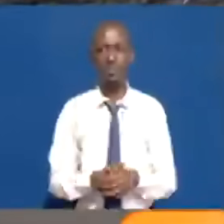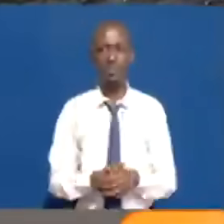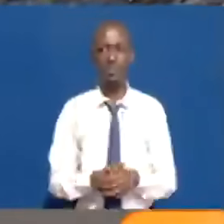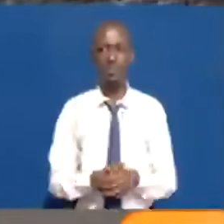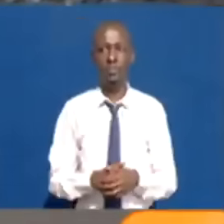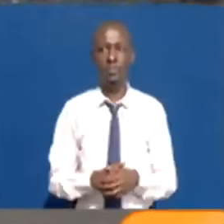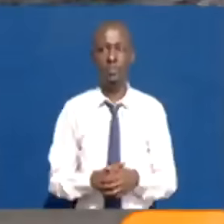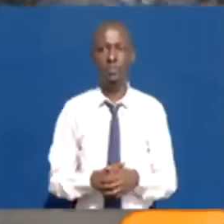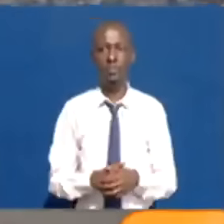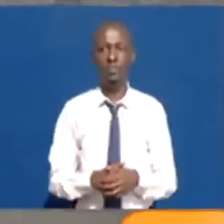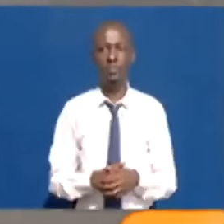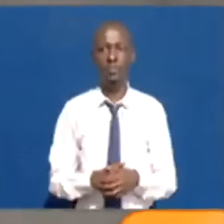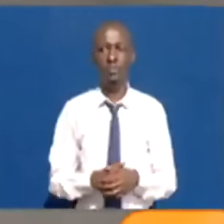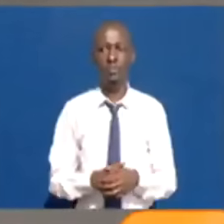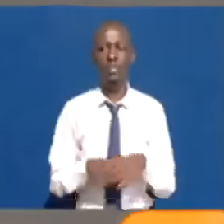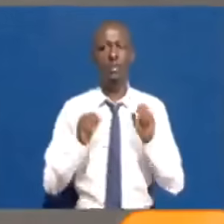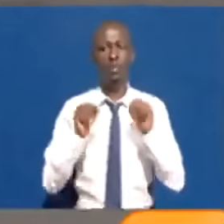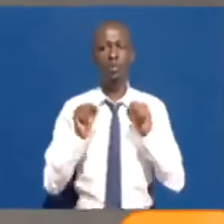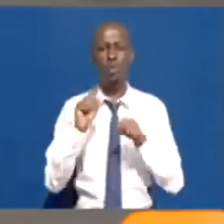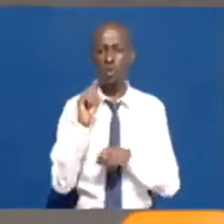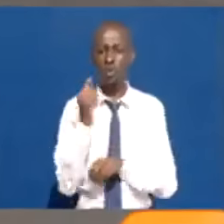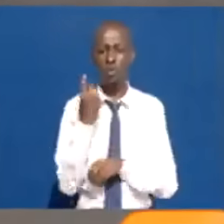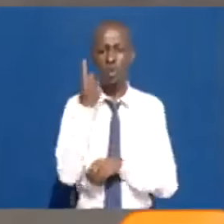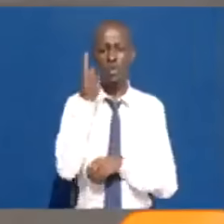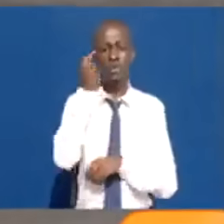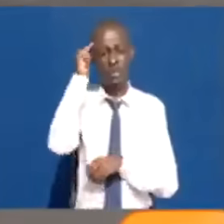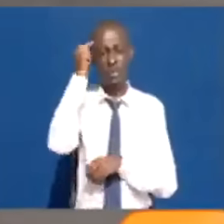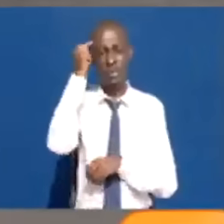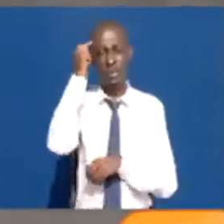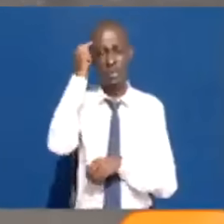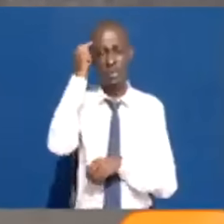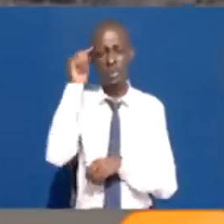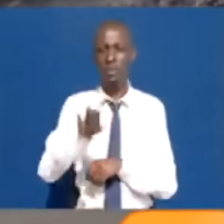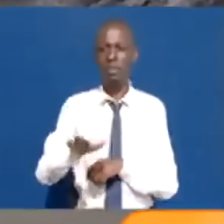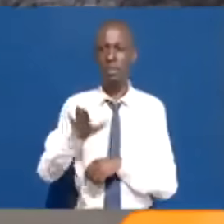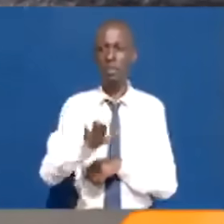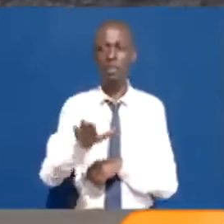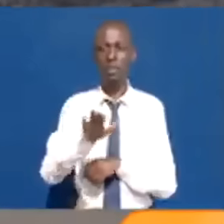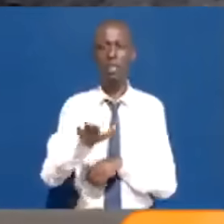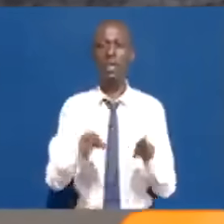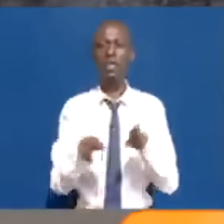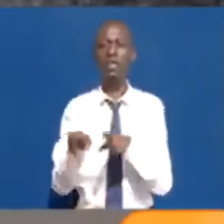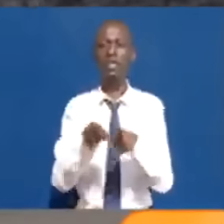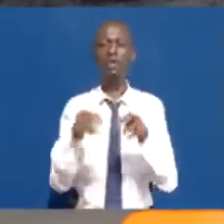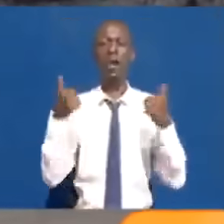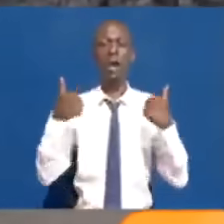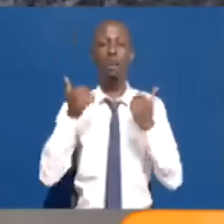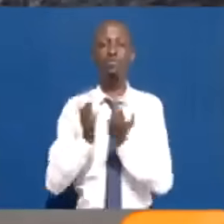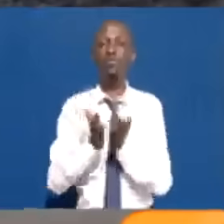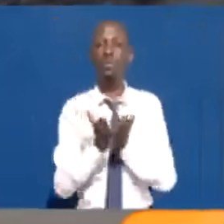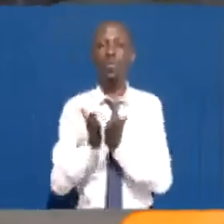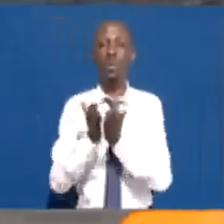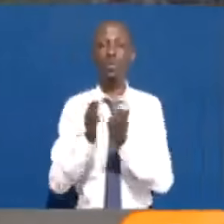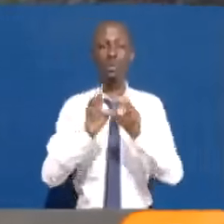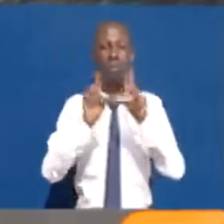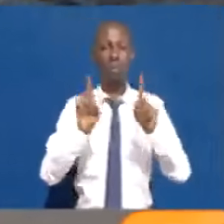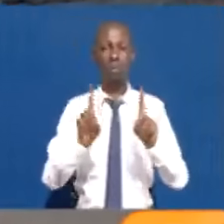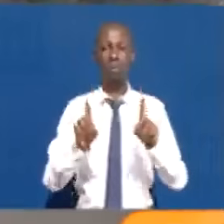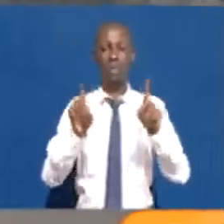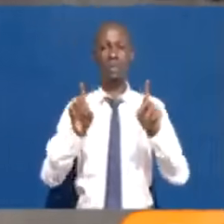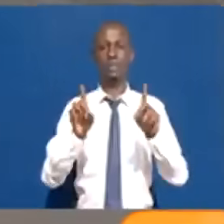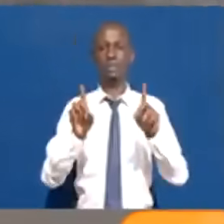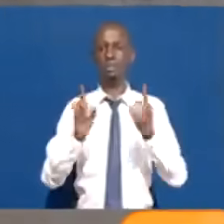At first glance, one would think this is a boat ride along a river, perhaps. Well, this isn't a